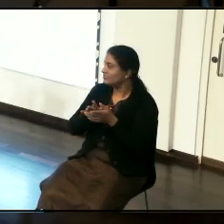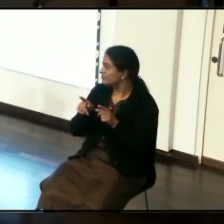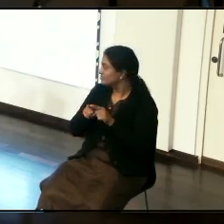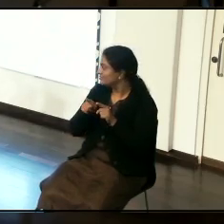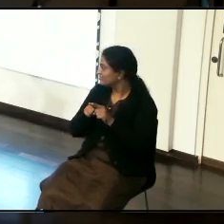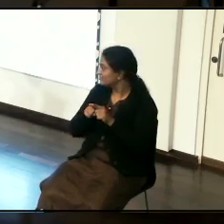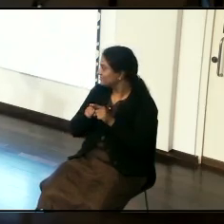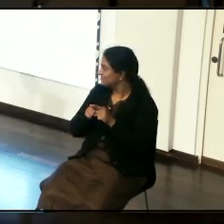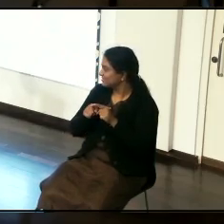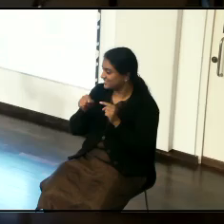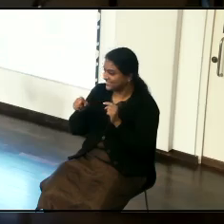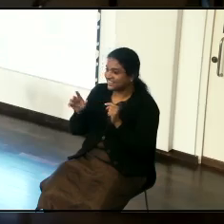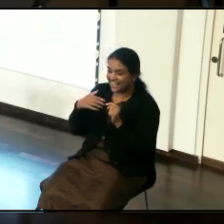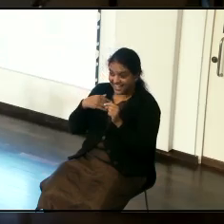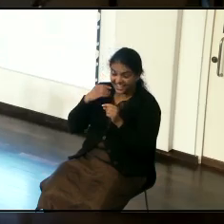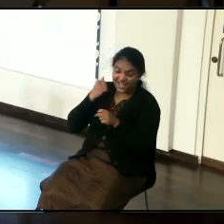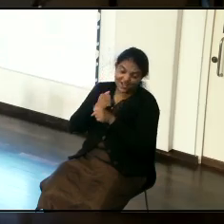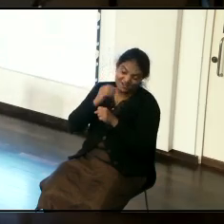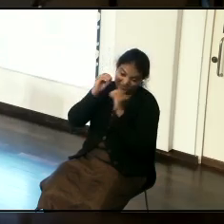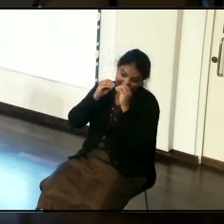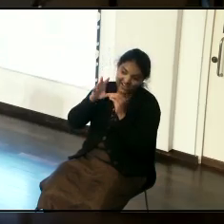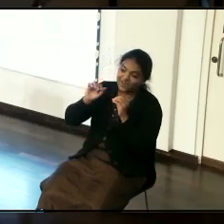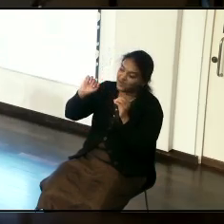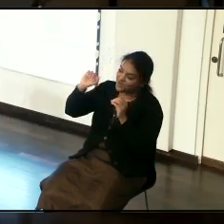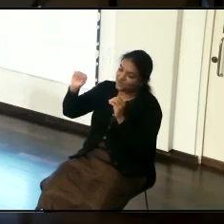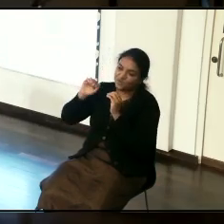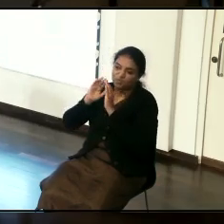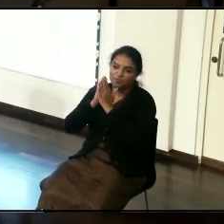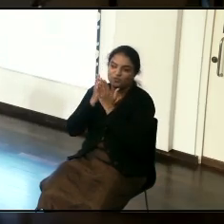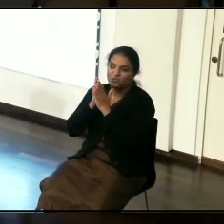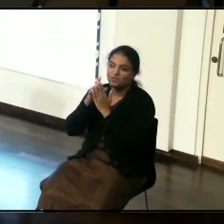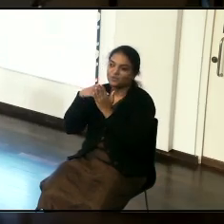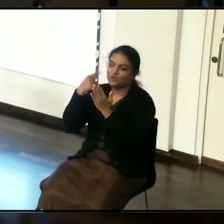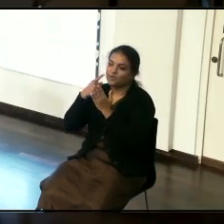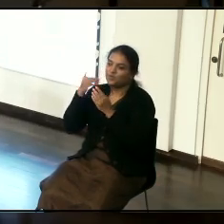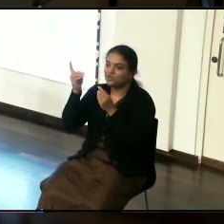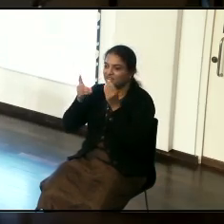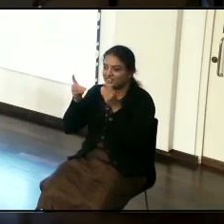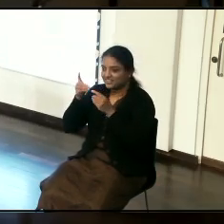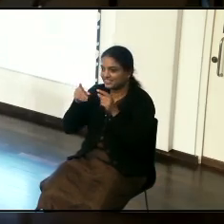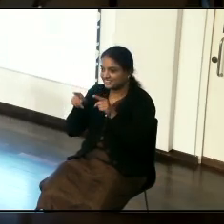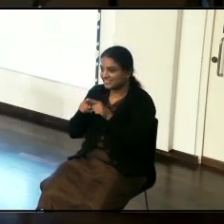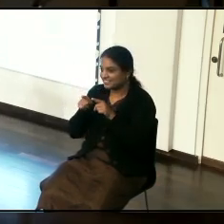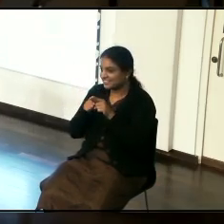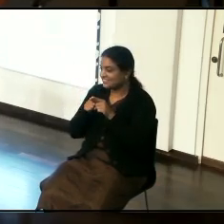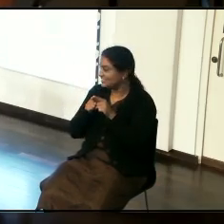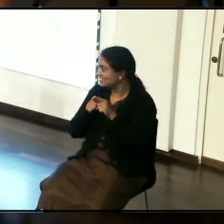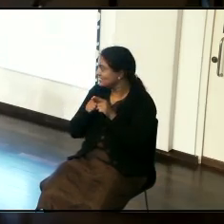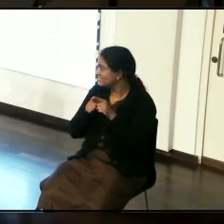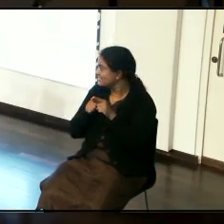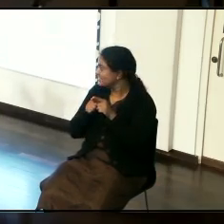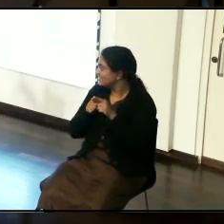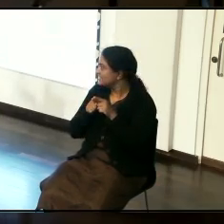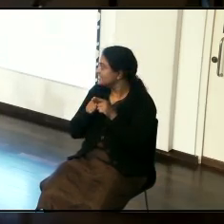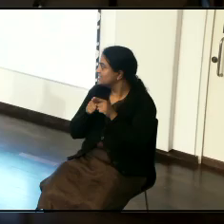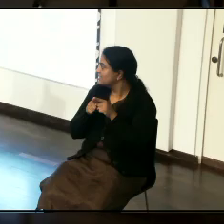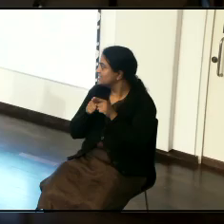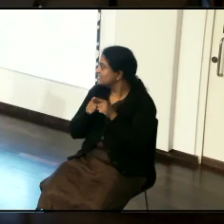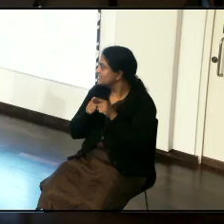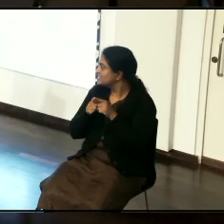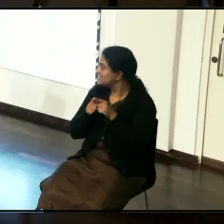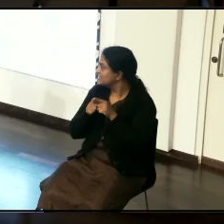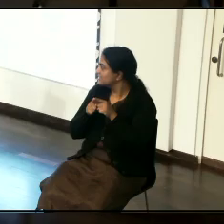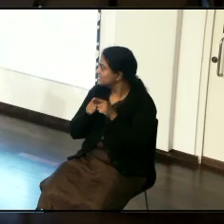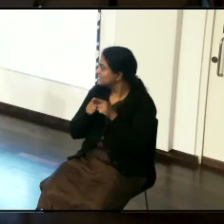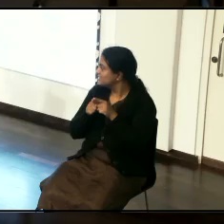book designer was. I was so impressed by your book, Robert. I actually Google searched who your designer was and ended